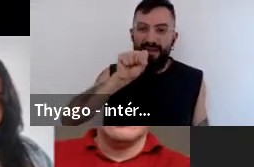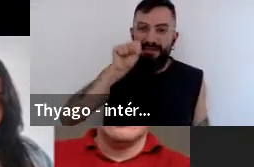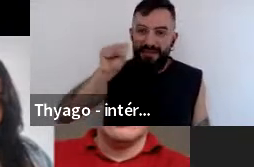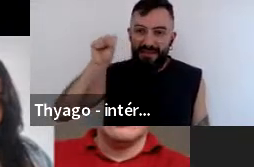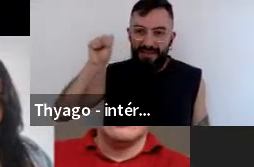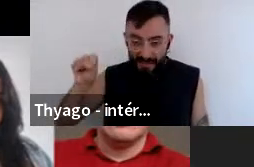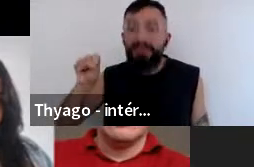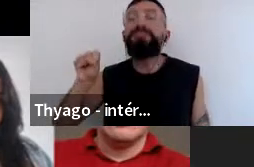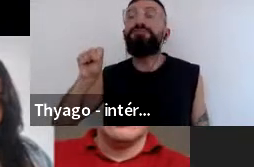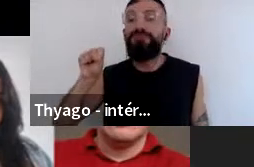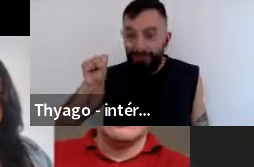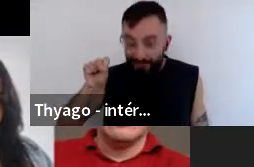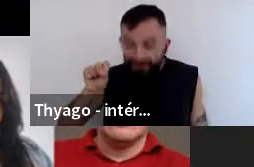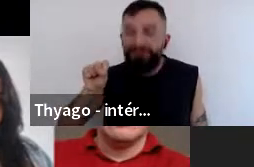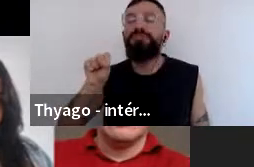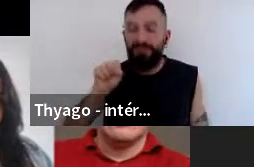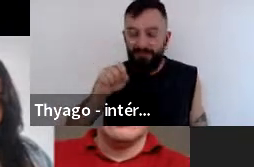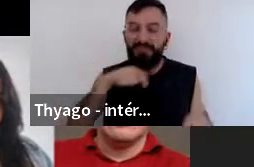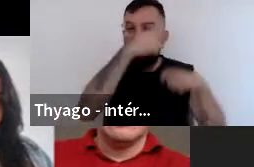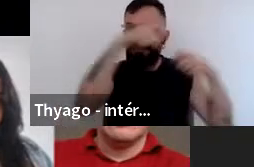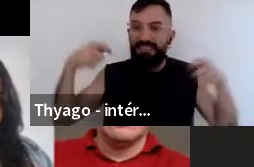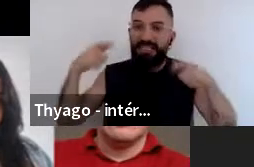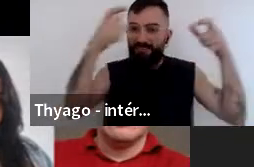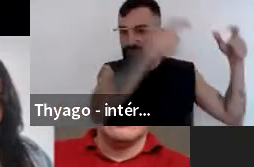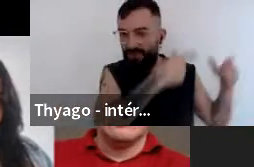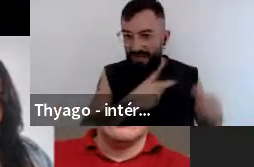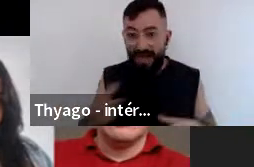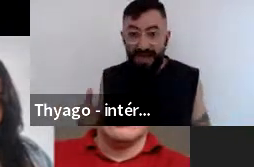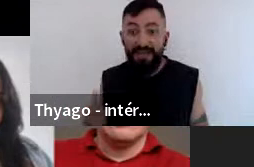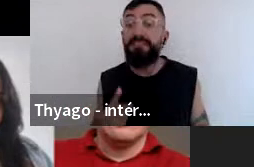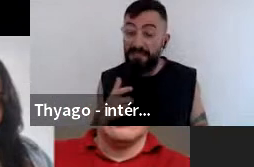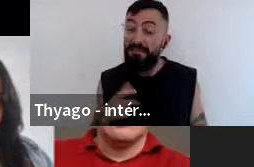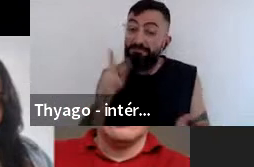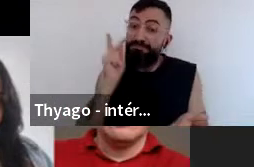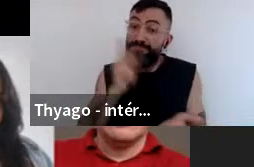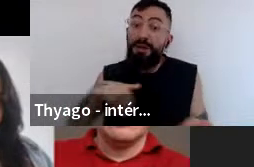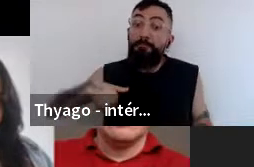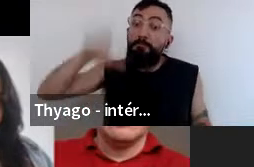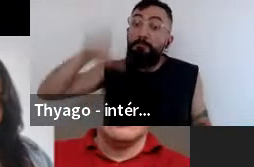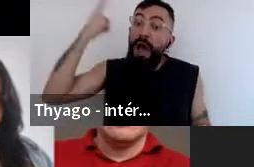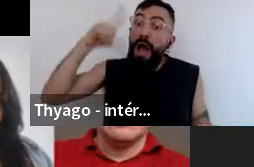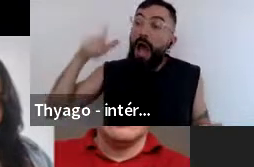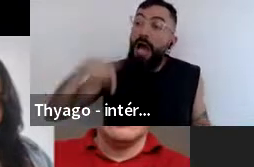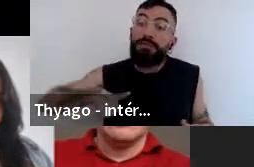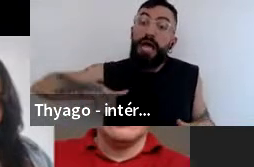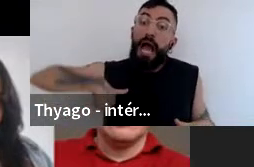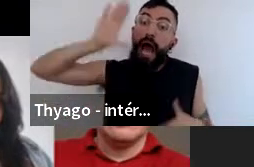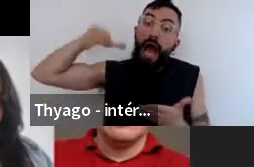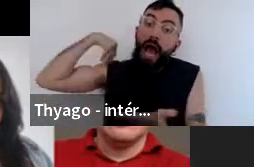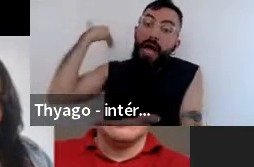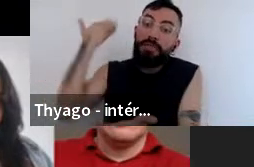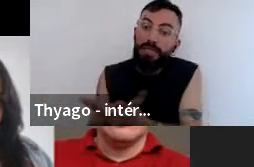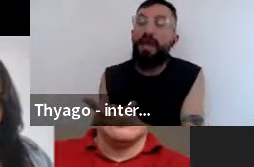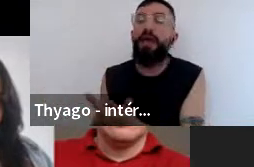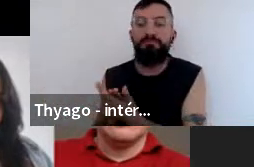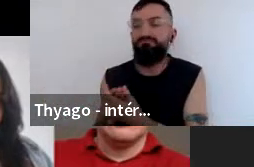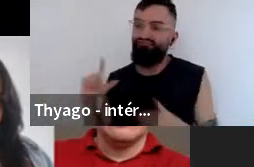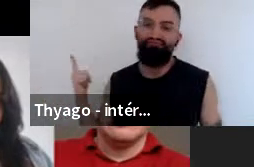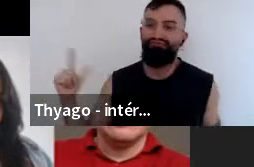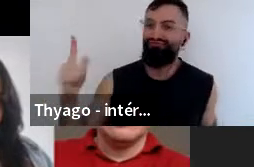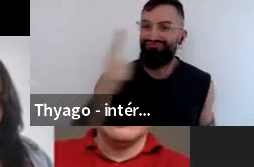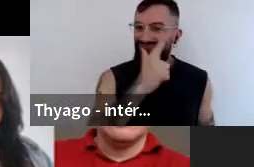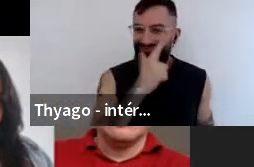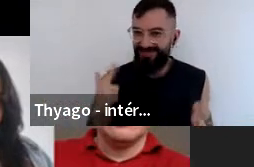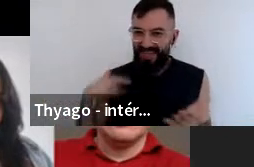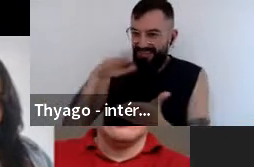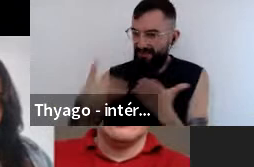signs. So this is surely the largest toponymic study we have for Libras